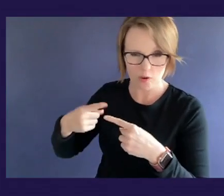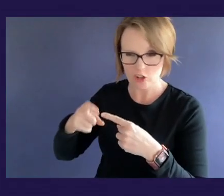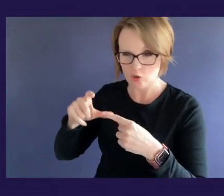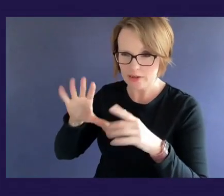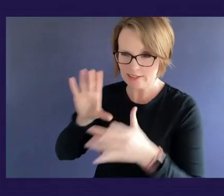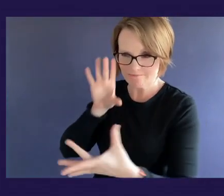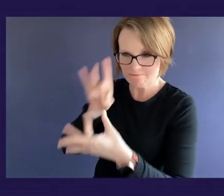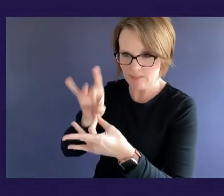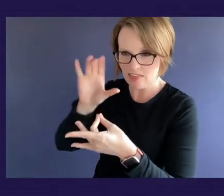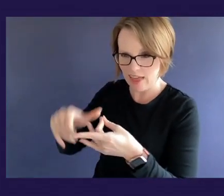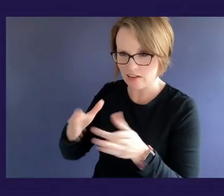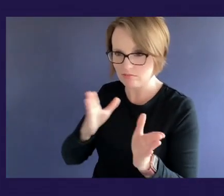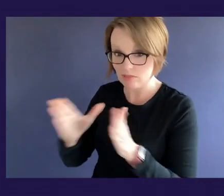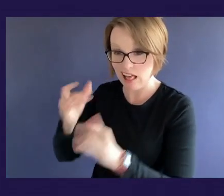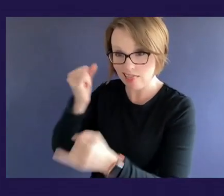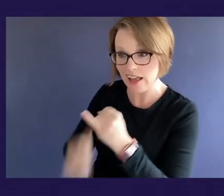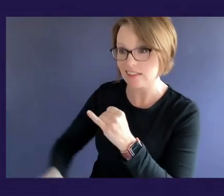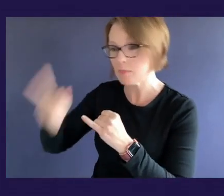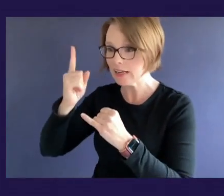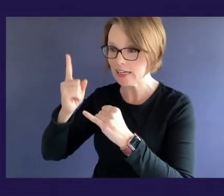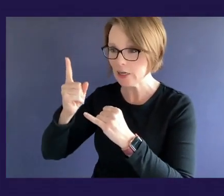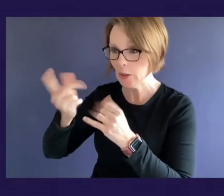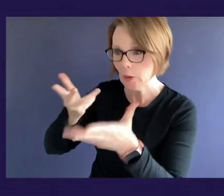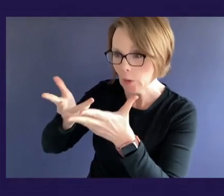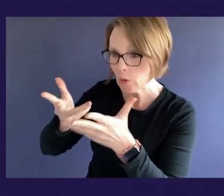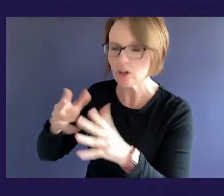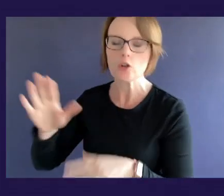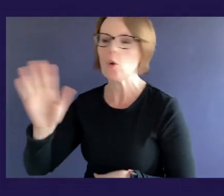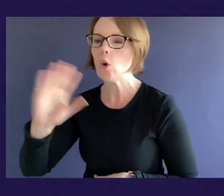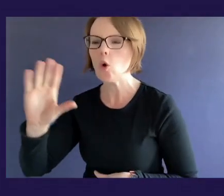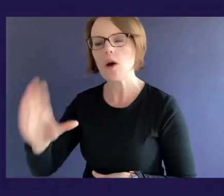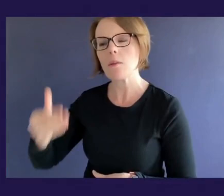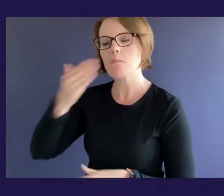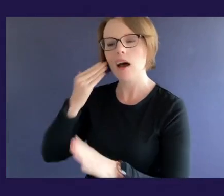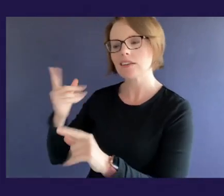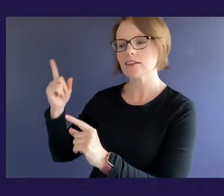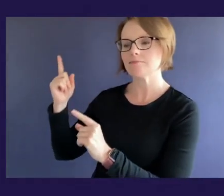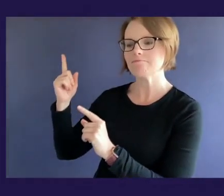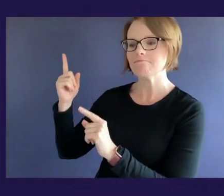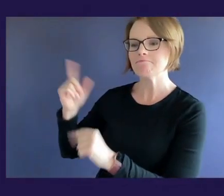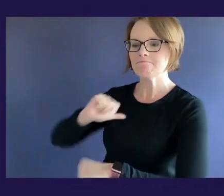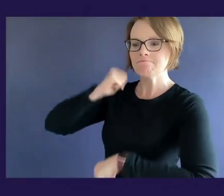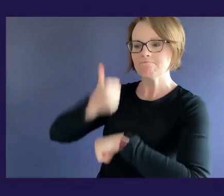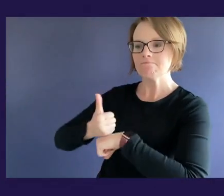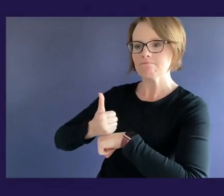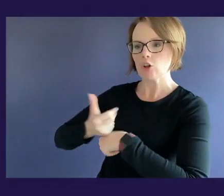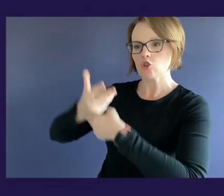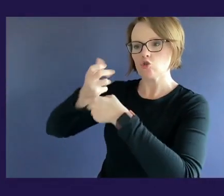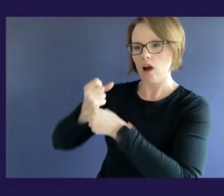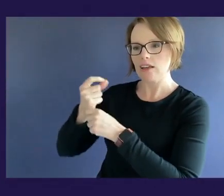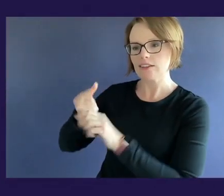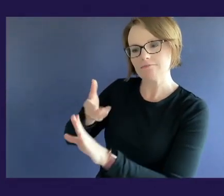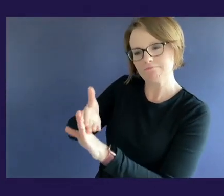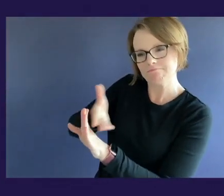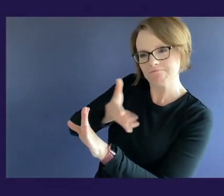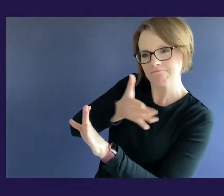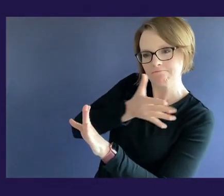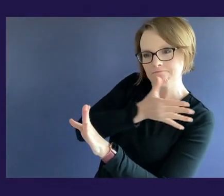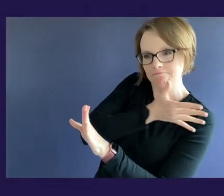short-term approach. So communities really, to actually establish trust with them, they need to be